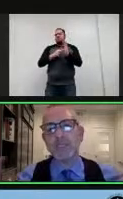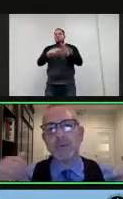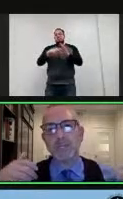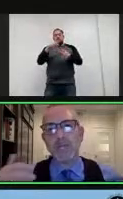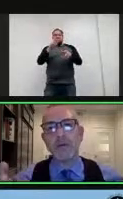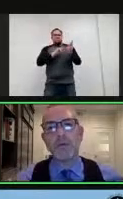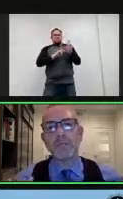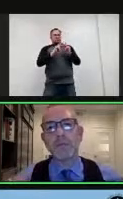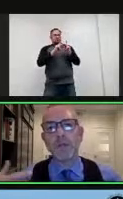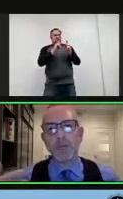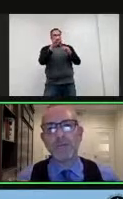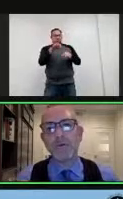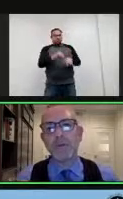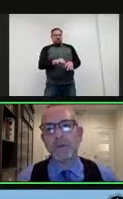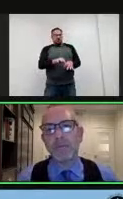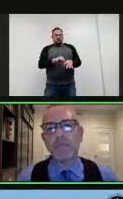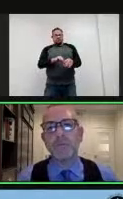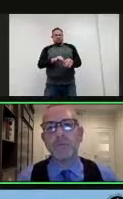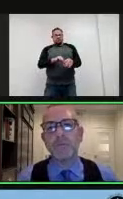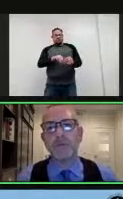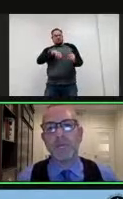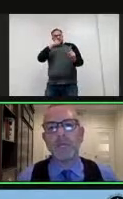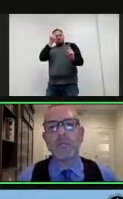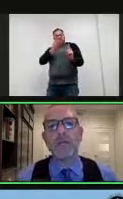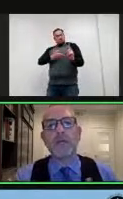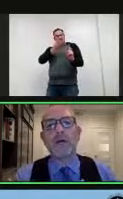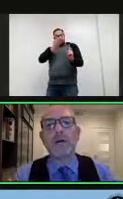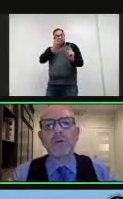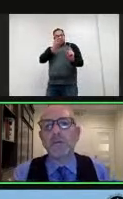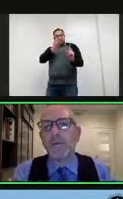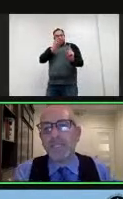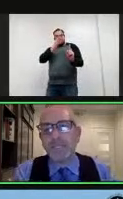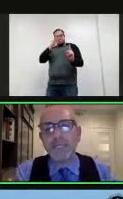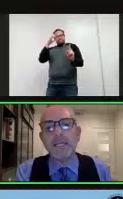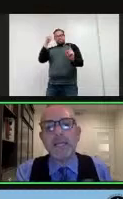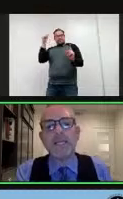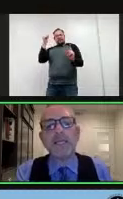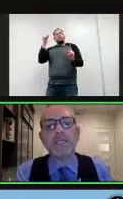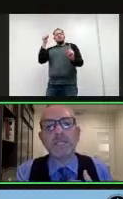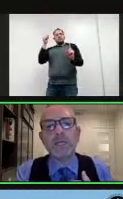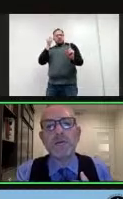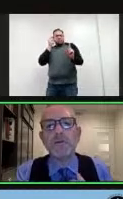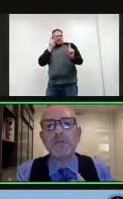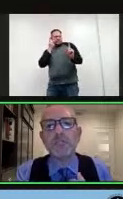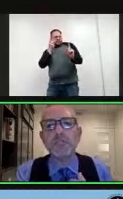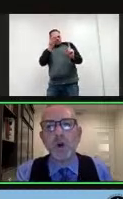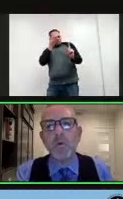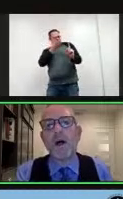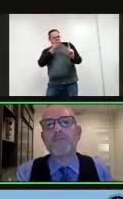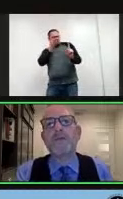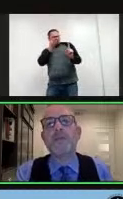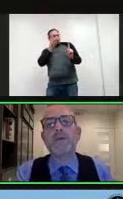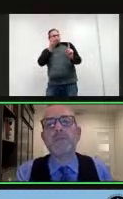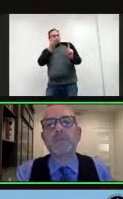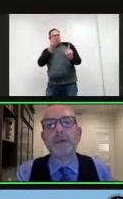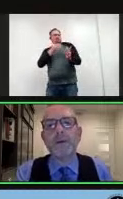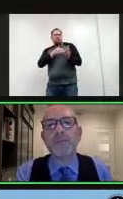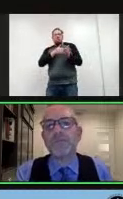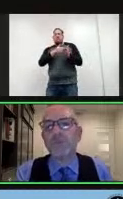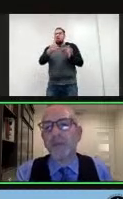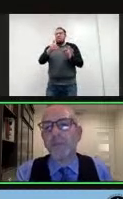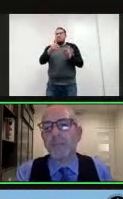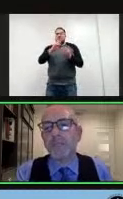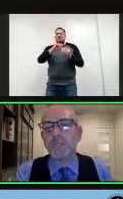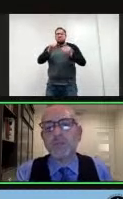ideal superintendent or what they were looking for in their next superintendent or what they'd want to see in candidates, so often